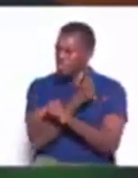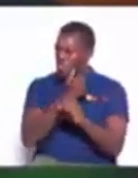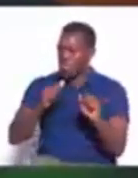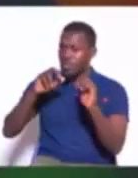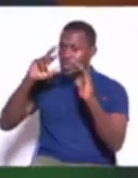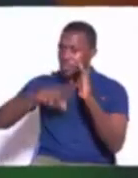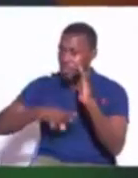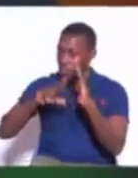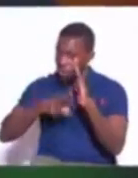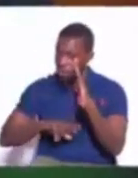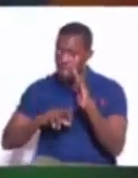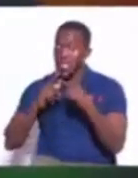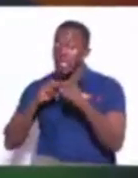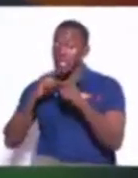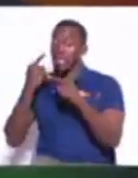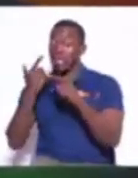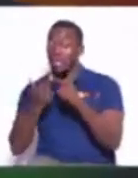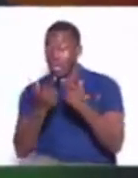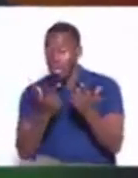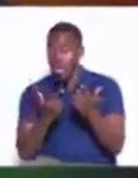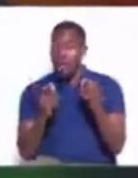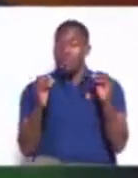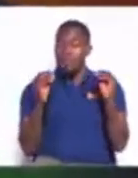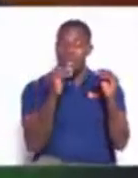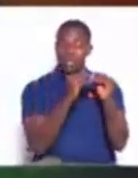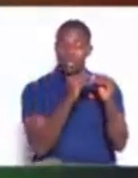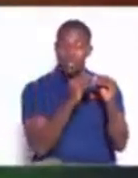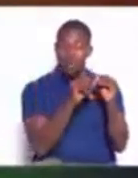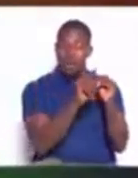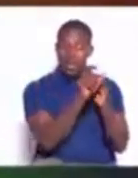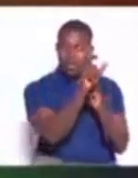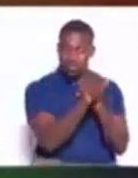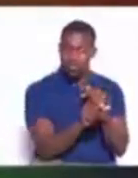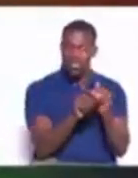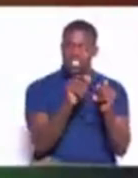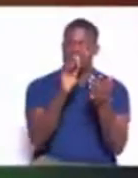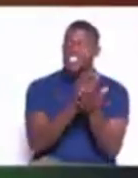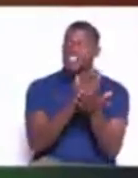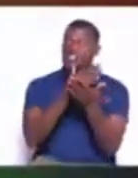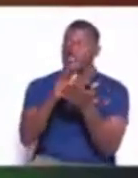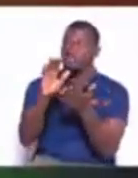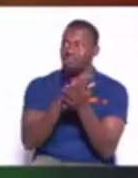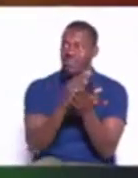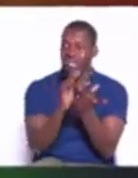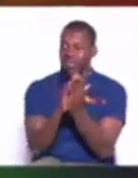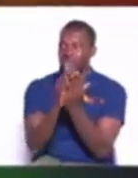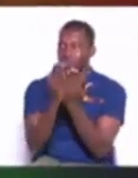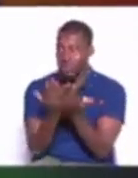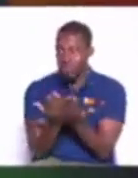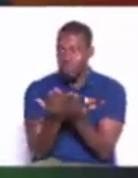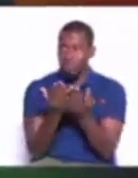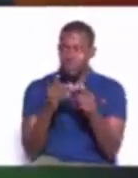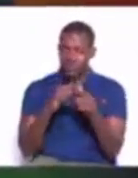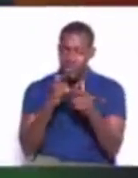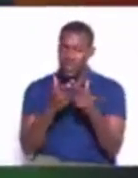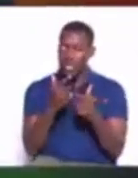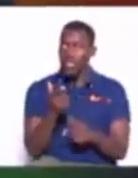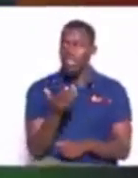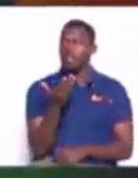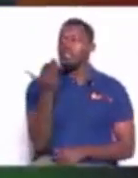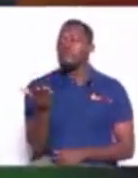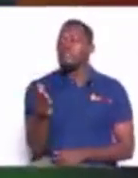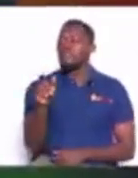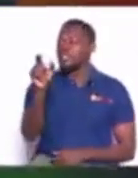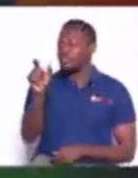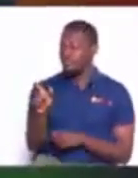the front of that church, one of our sisters or brothers, was giving out Great Controversy. They put it in his hands. He looked at